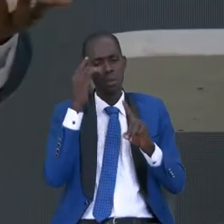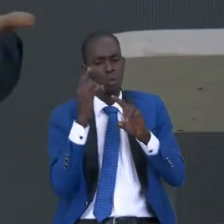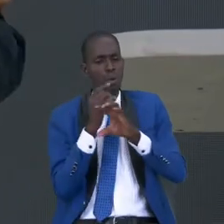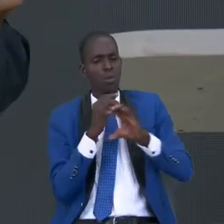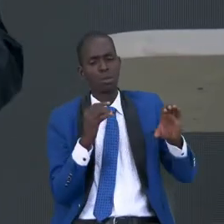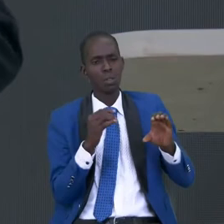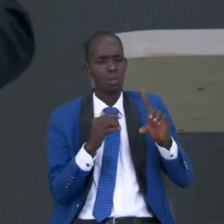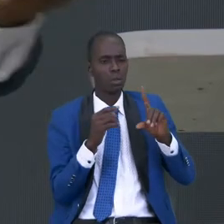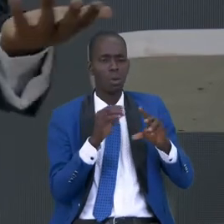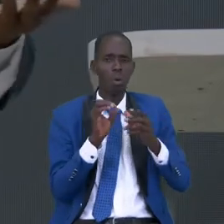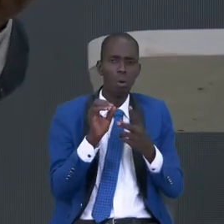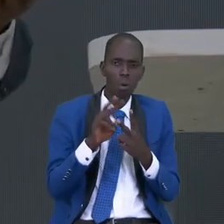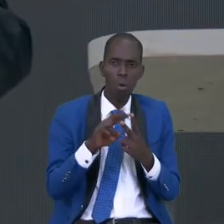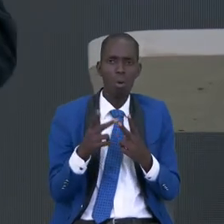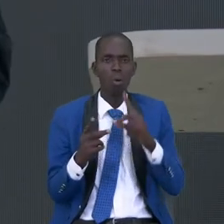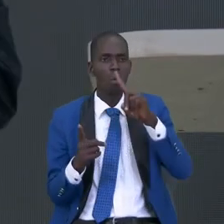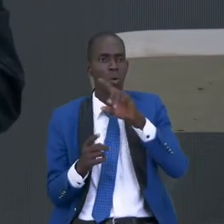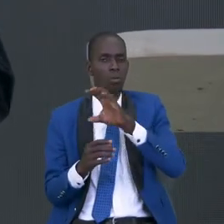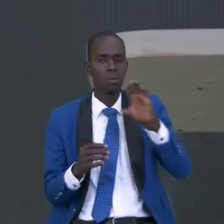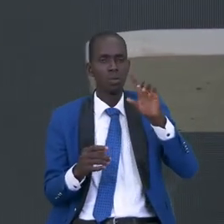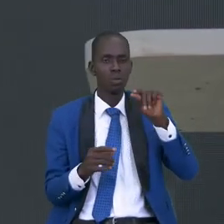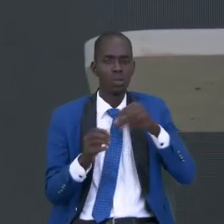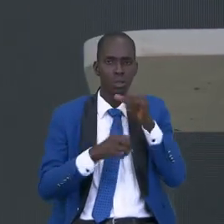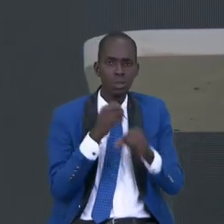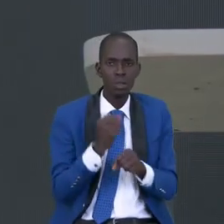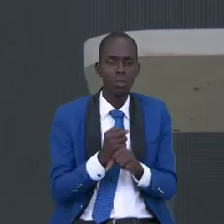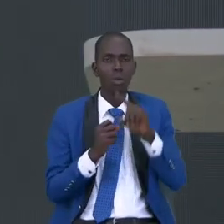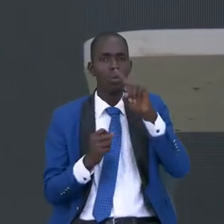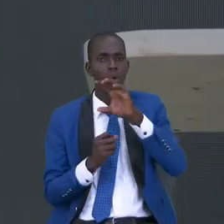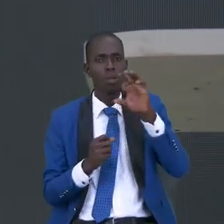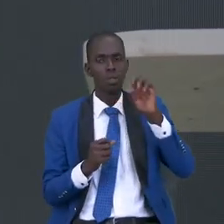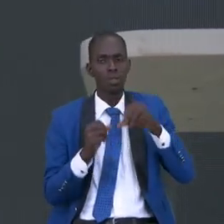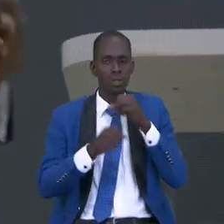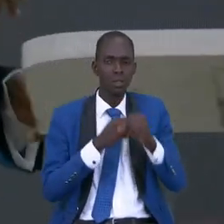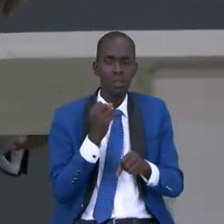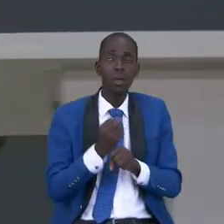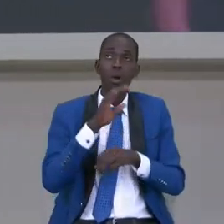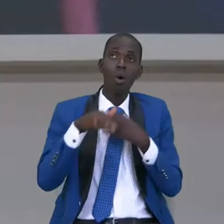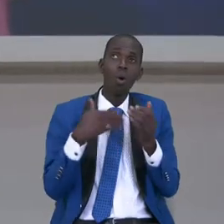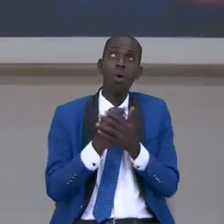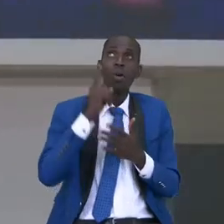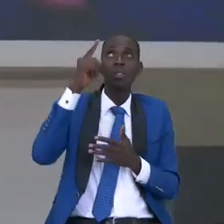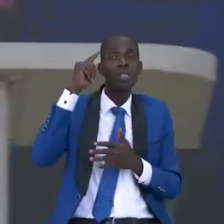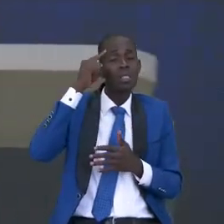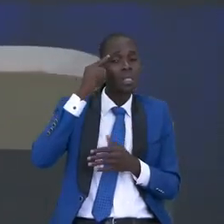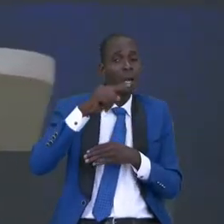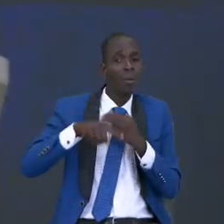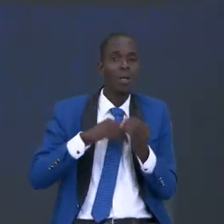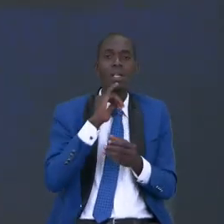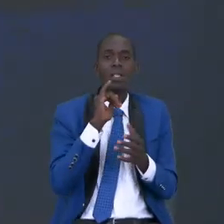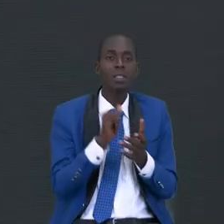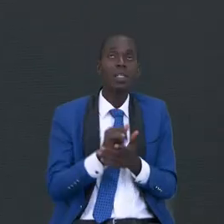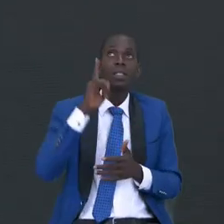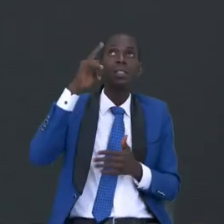120 years of age, he doesn't know 130 years of age. All he thinks about is that he has been